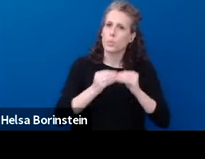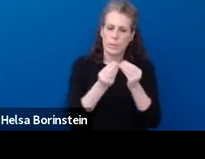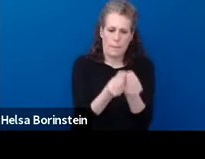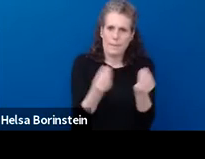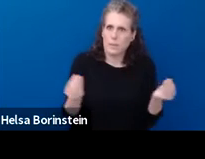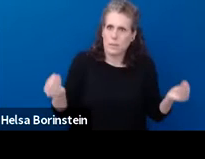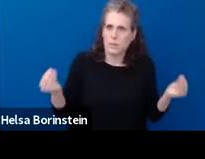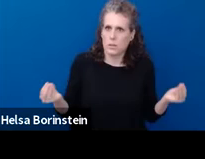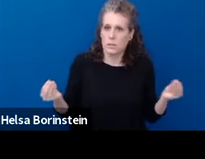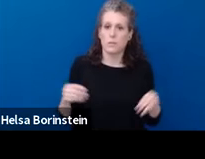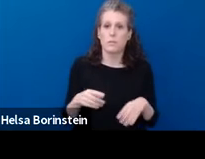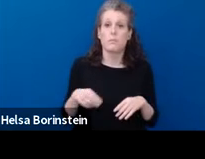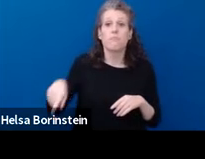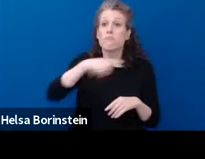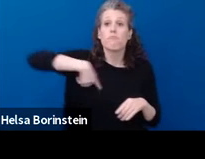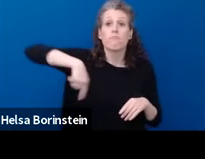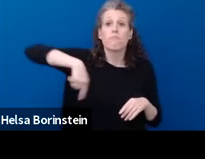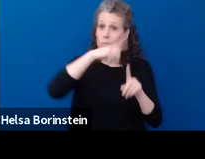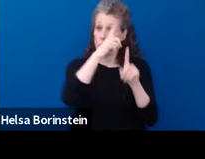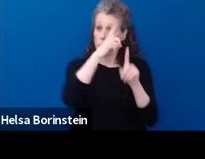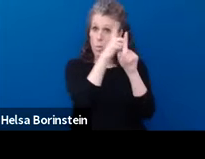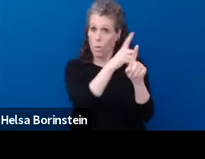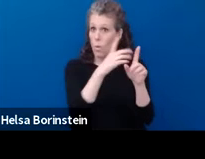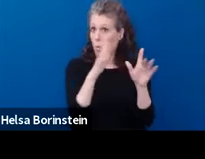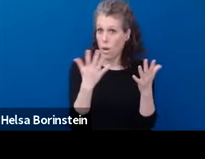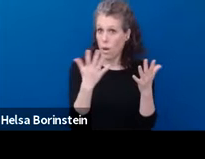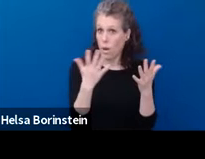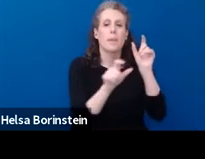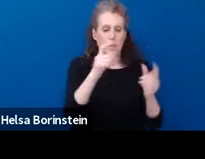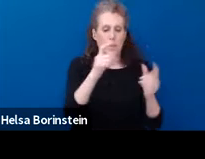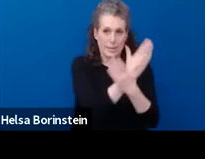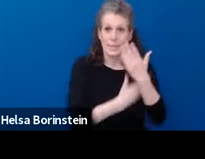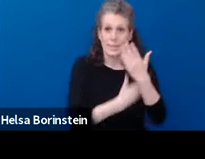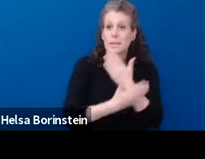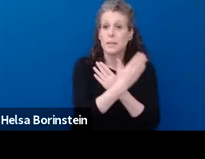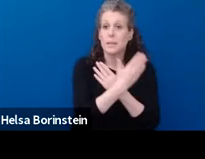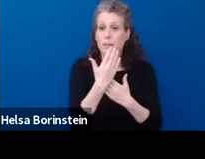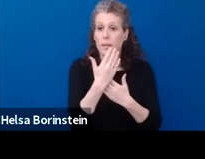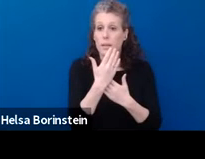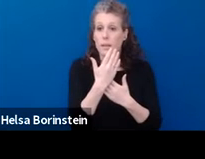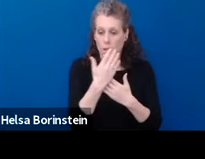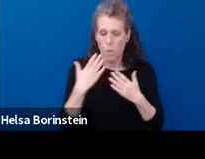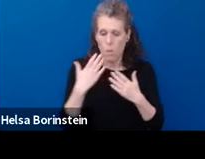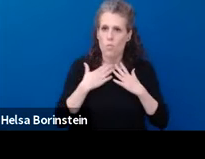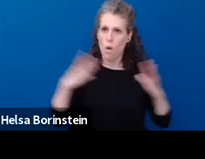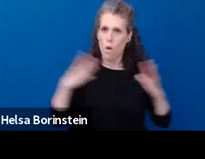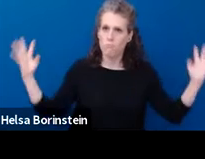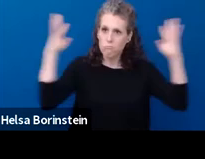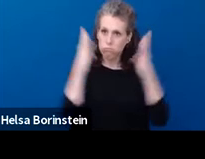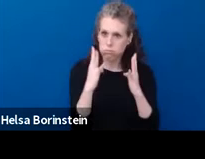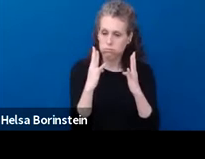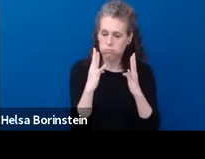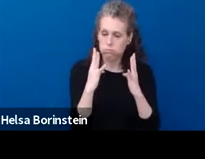an aim of bringing people with disabilities out of the margins so they can